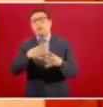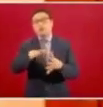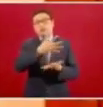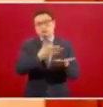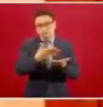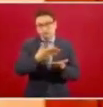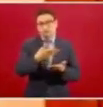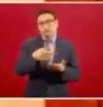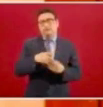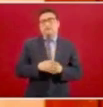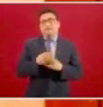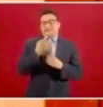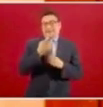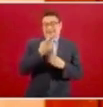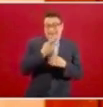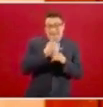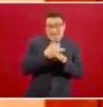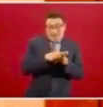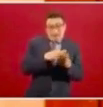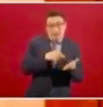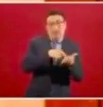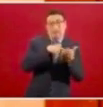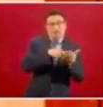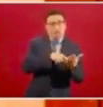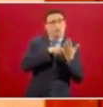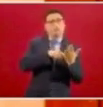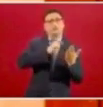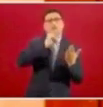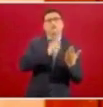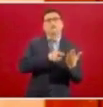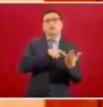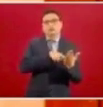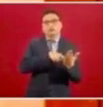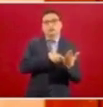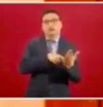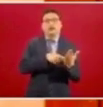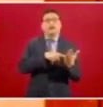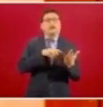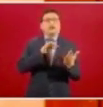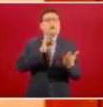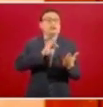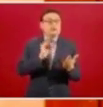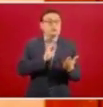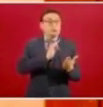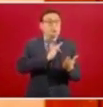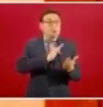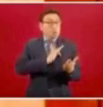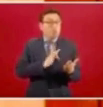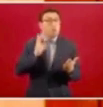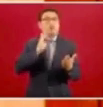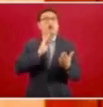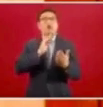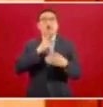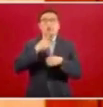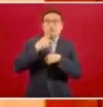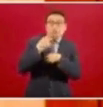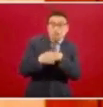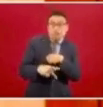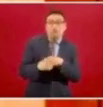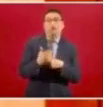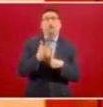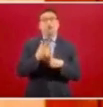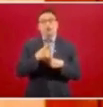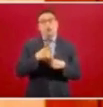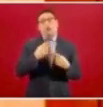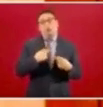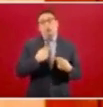COVID divided by the number of people infected with COVID, and is a rate